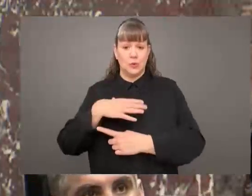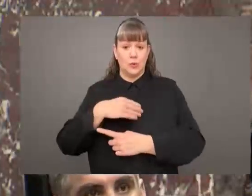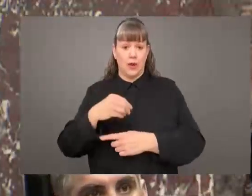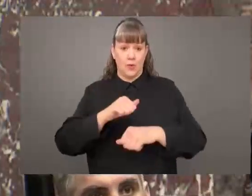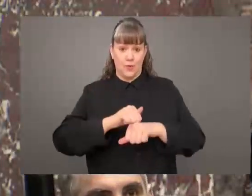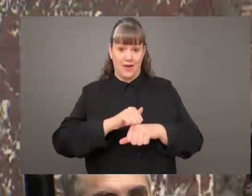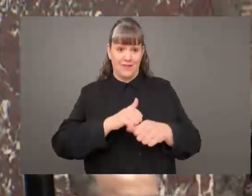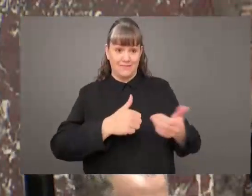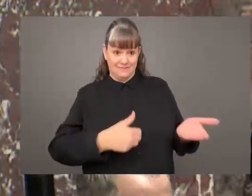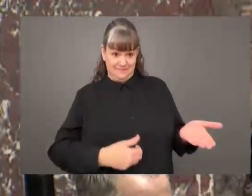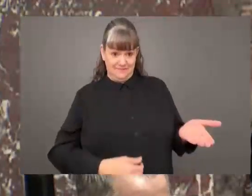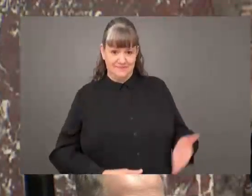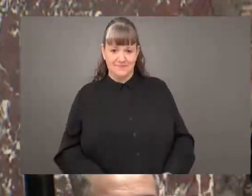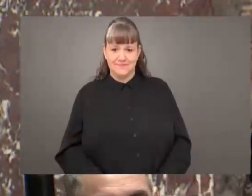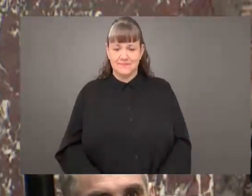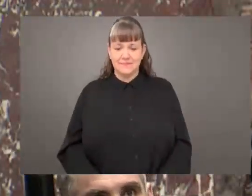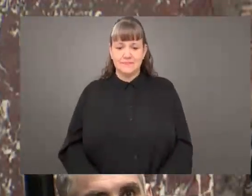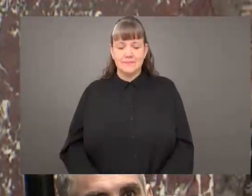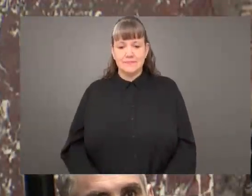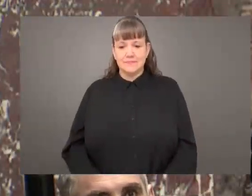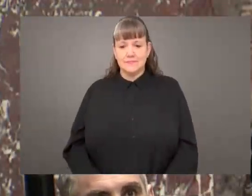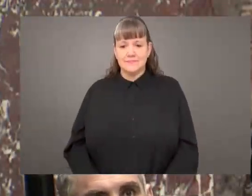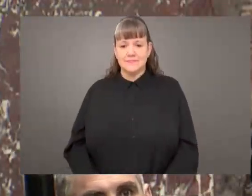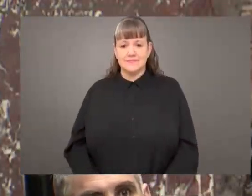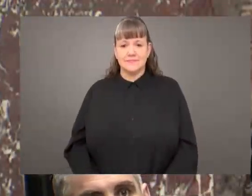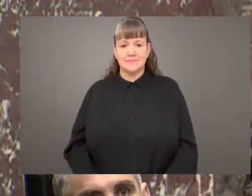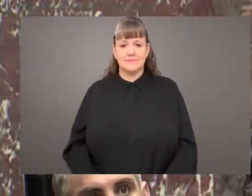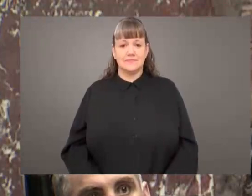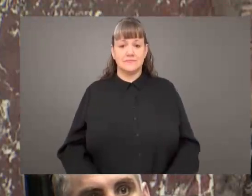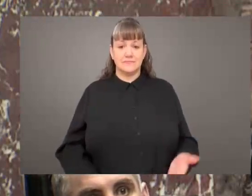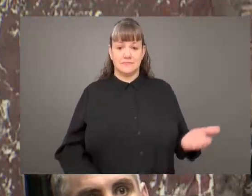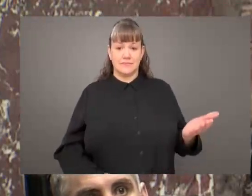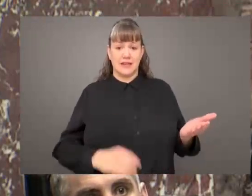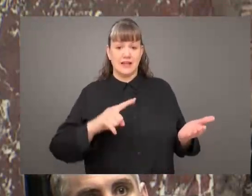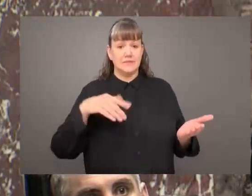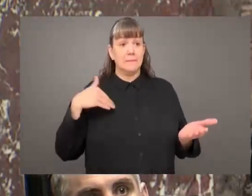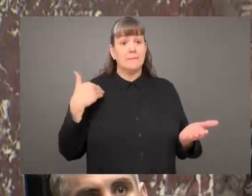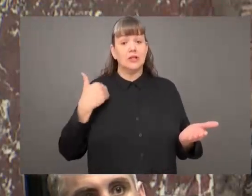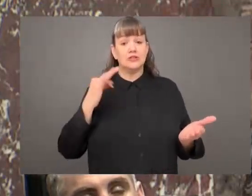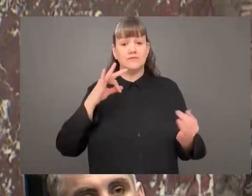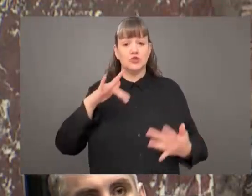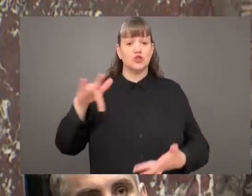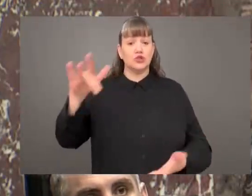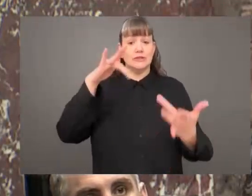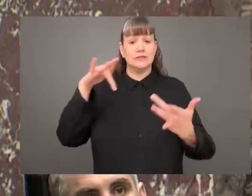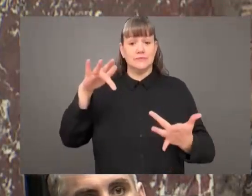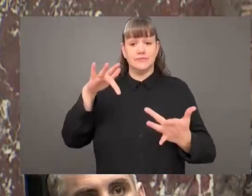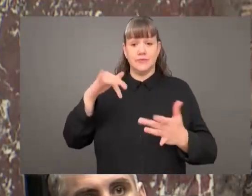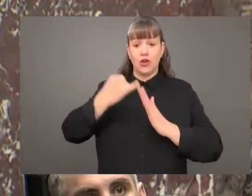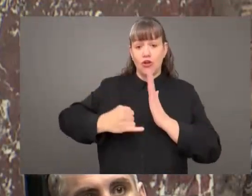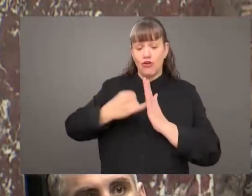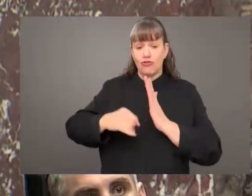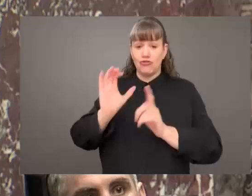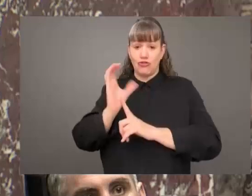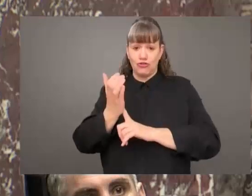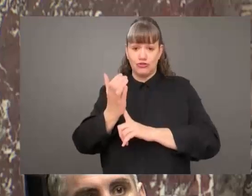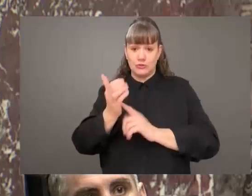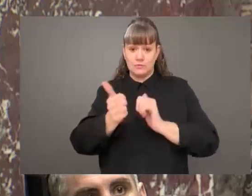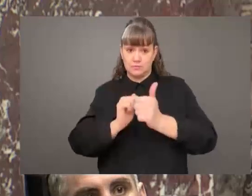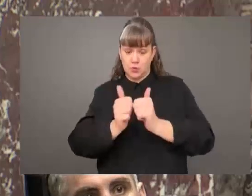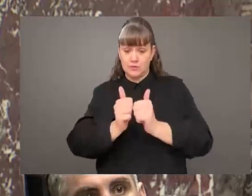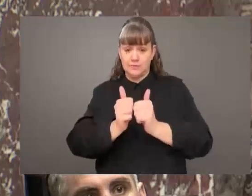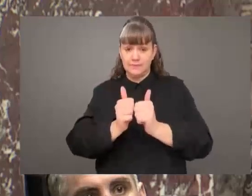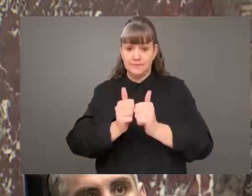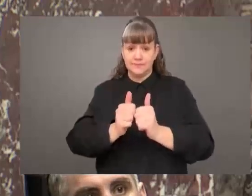for Tourism, Arts, Culture and Sport please name the MLAs that he was referring to when he stated that he was asked directly for World